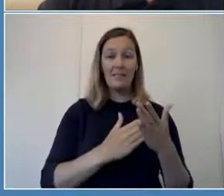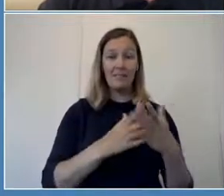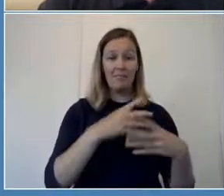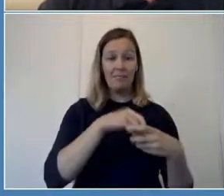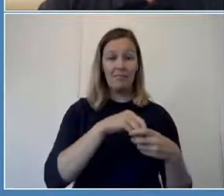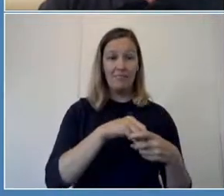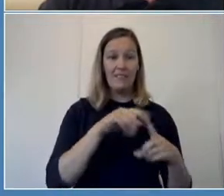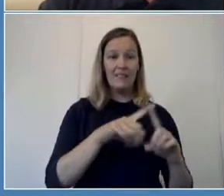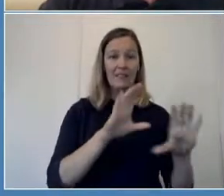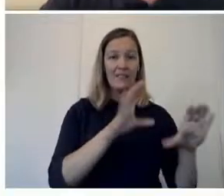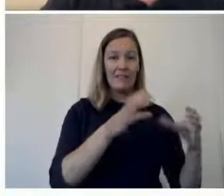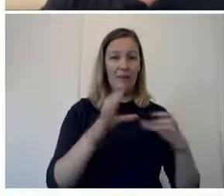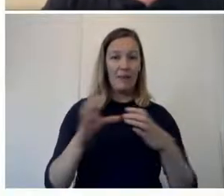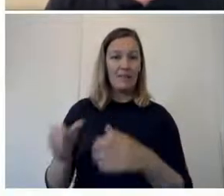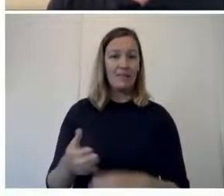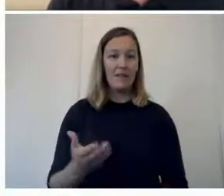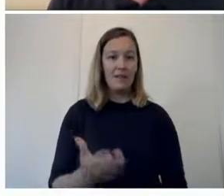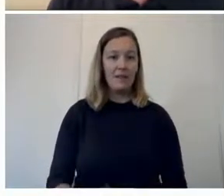So if you